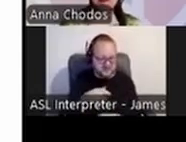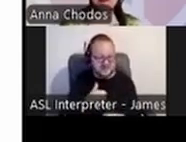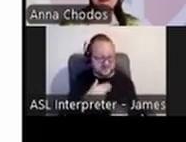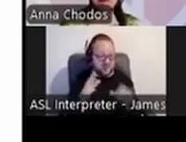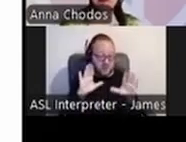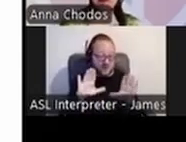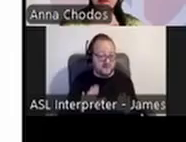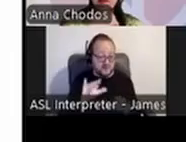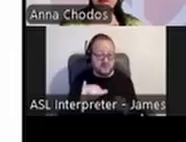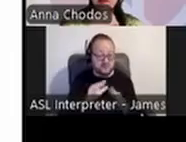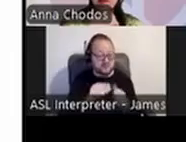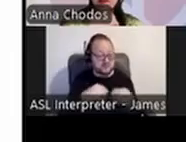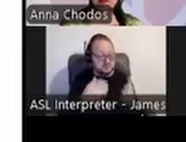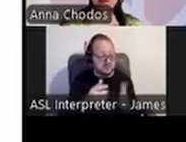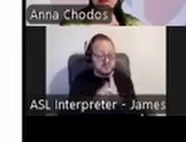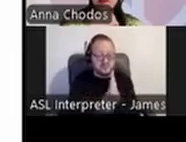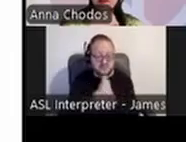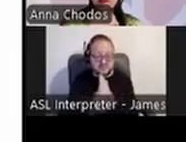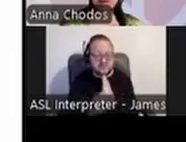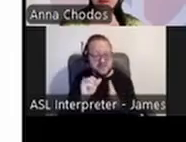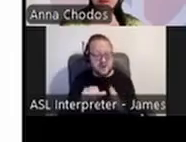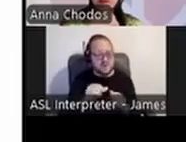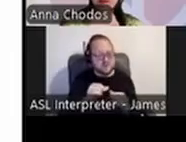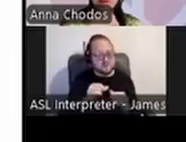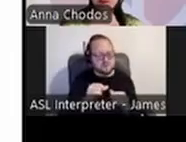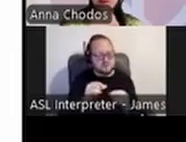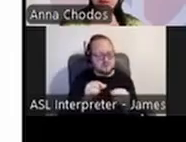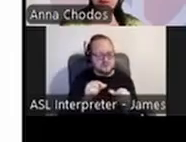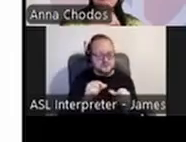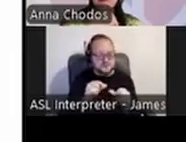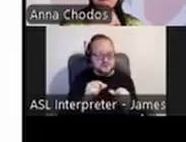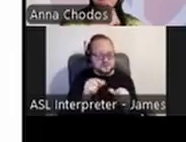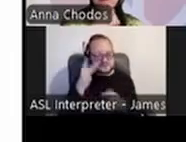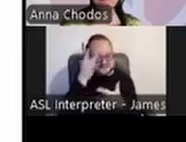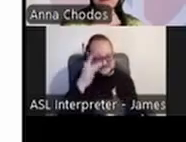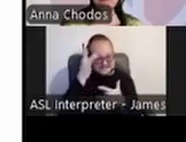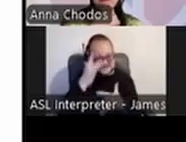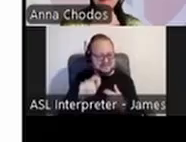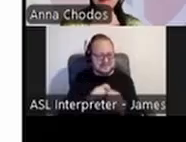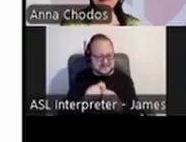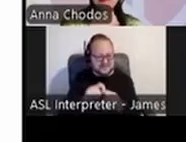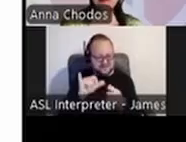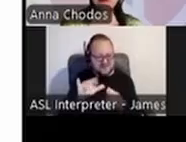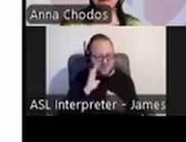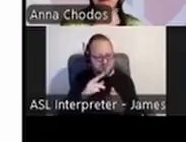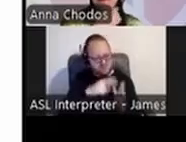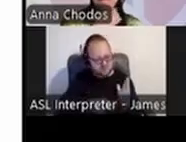their confidence in being an active member in as part of that healthcare team.